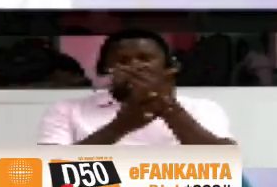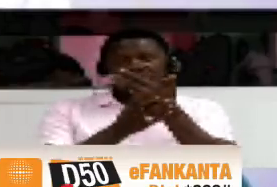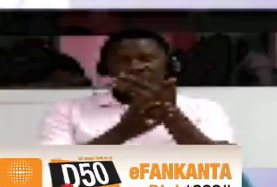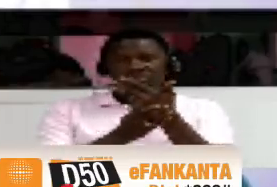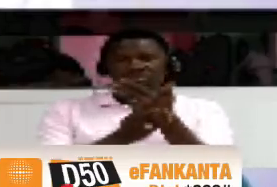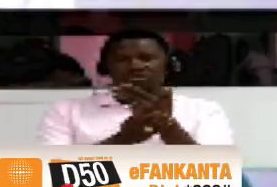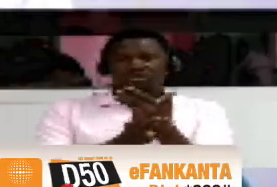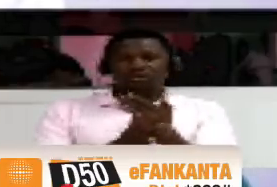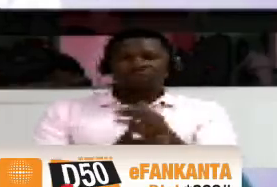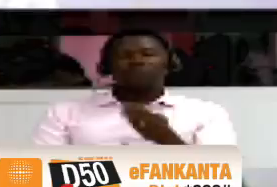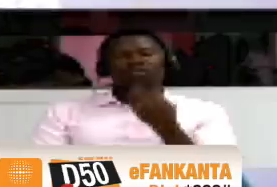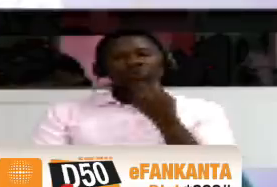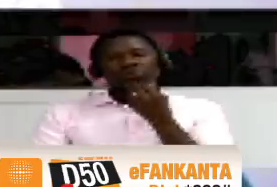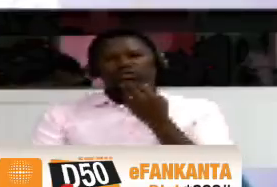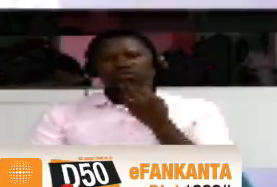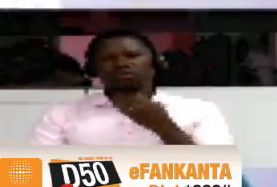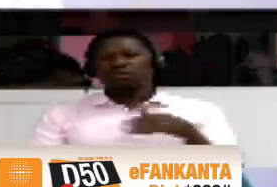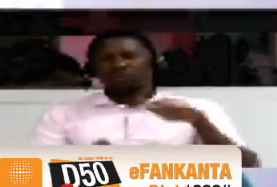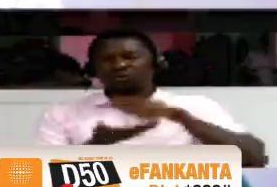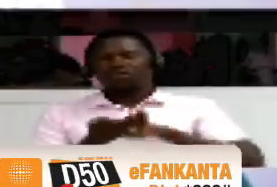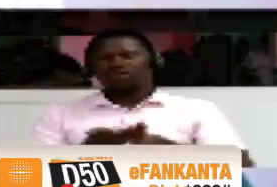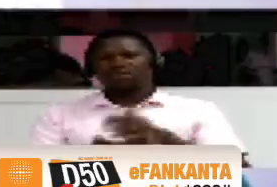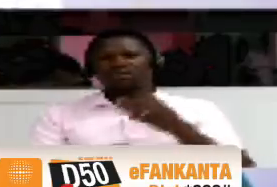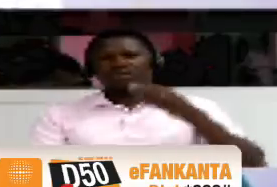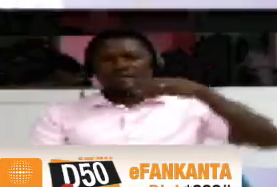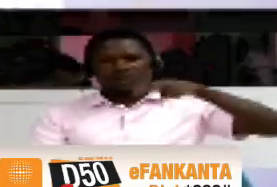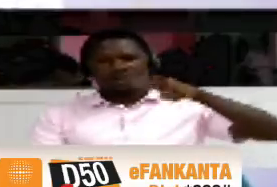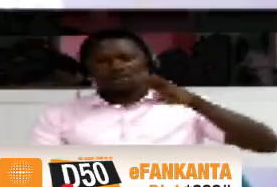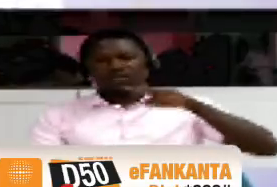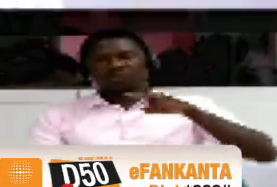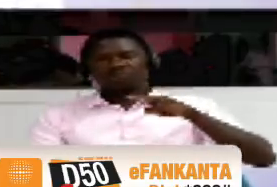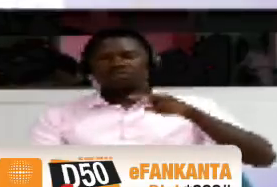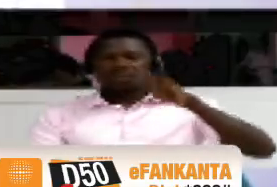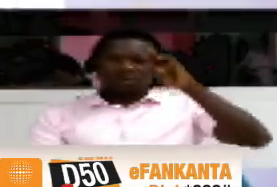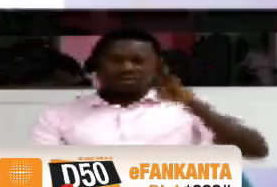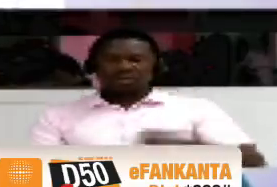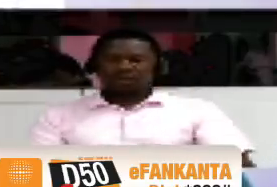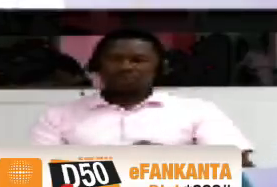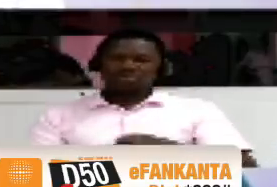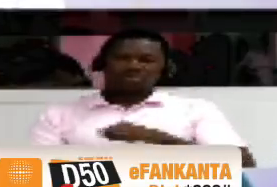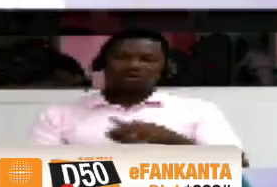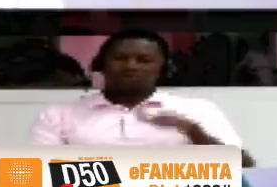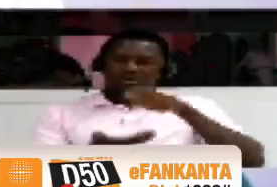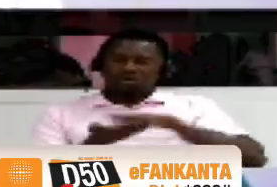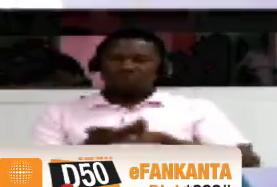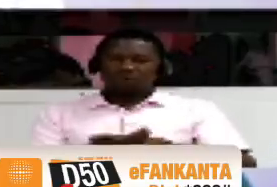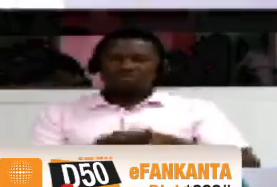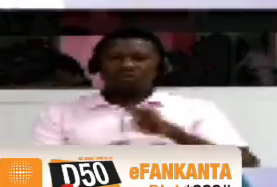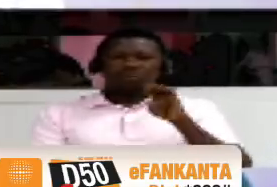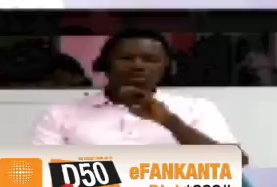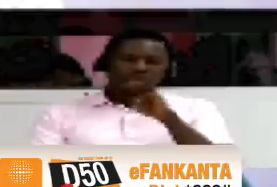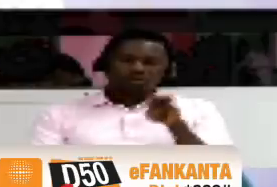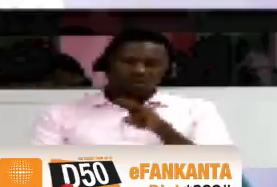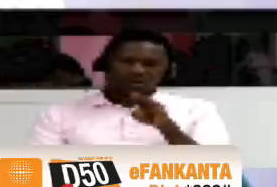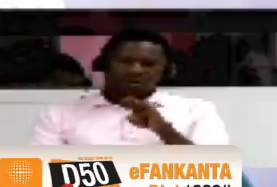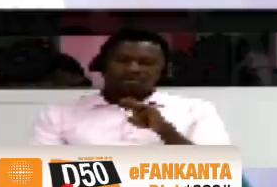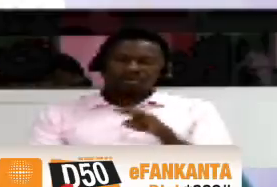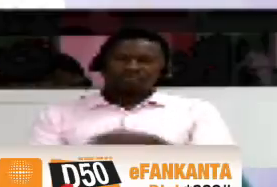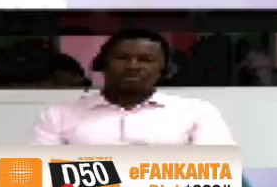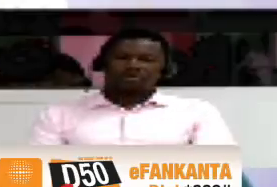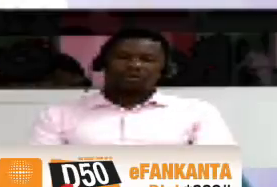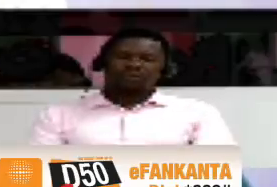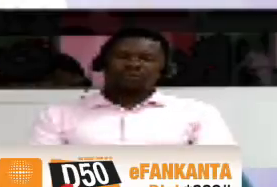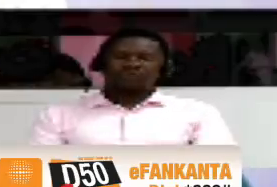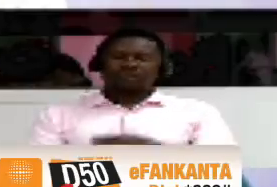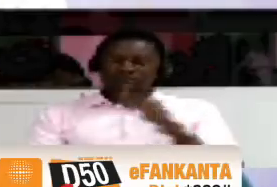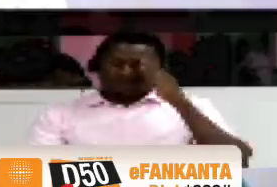Sorry, on the 13th. It is on the 13th of March, on Monday. Okay, 13th yes. of March. Please yes. continue. Thanks for